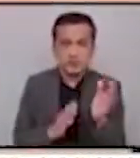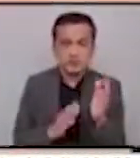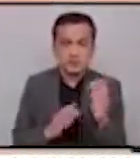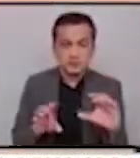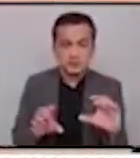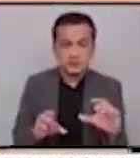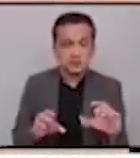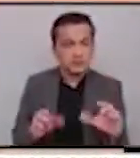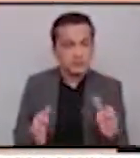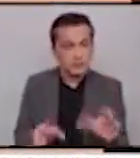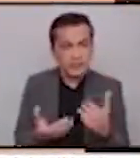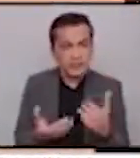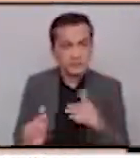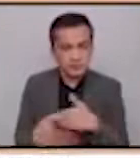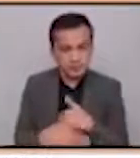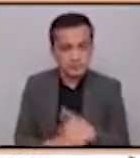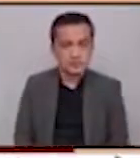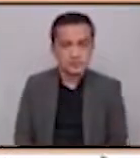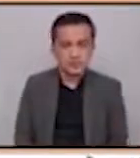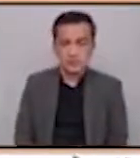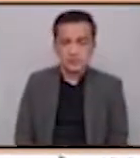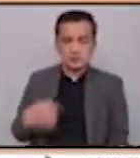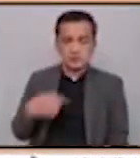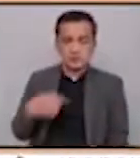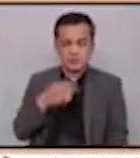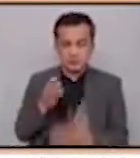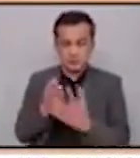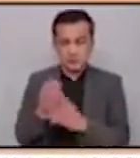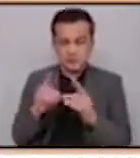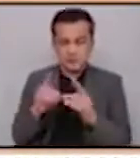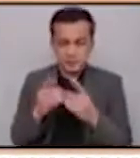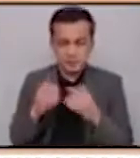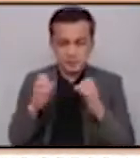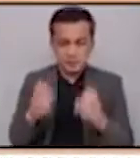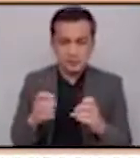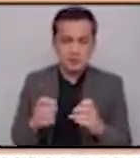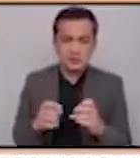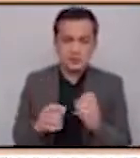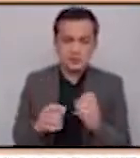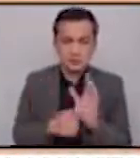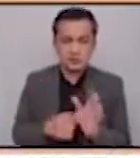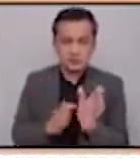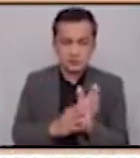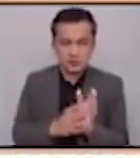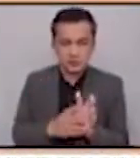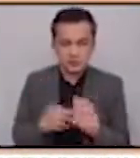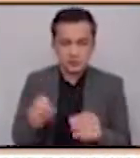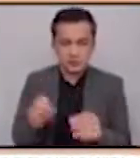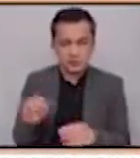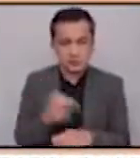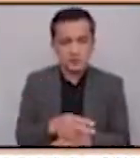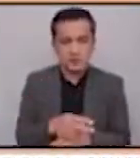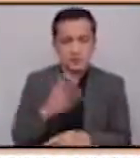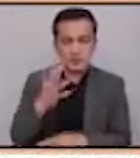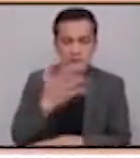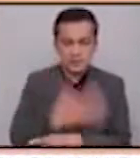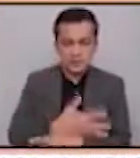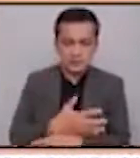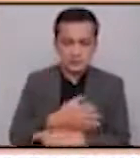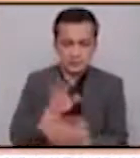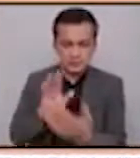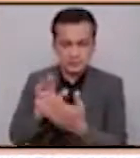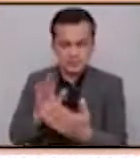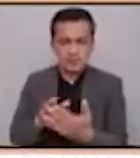very transparent po sa Department of Education. We show you the schools that are implementing 5-day in-person and we also show you the schools rin